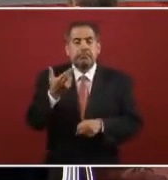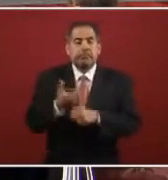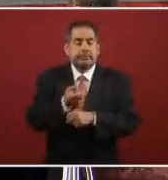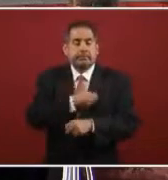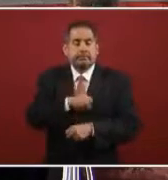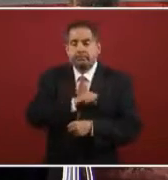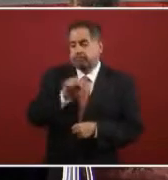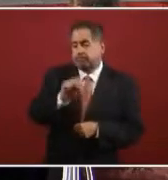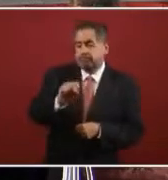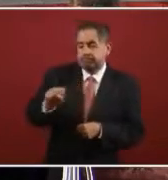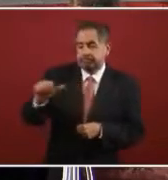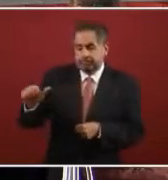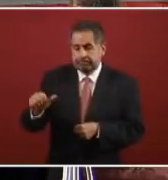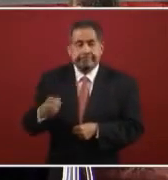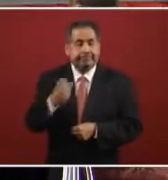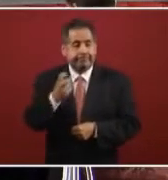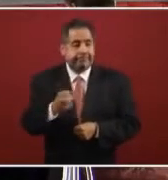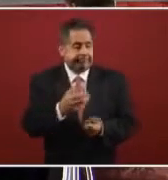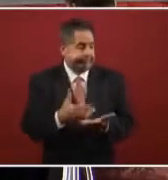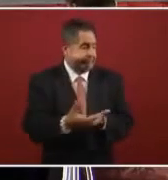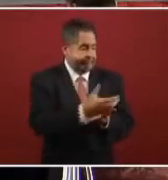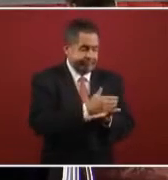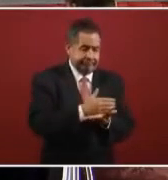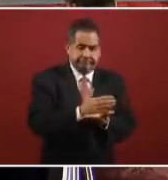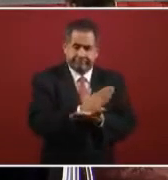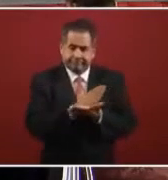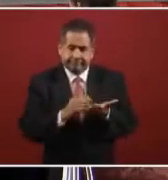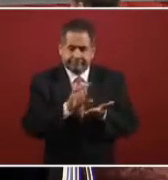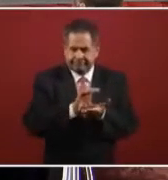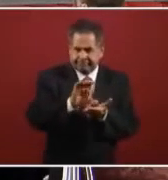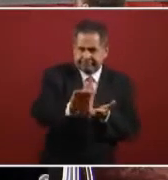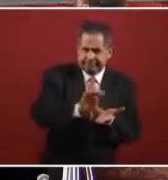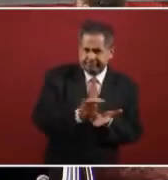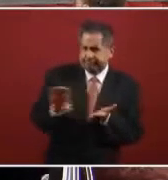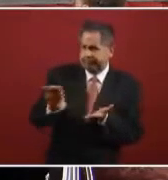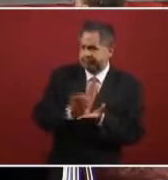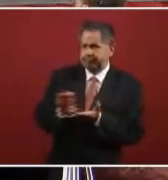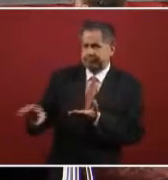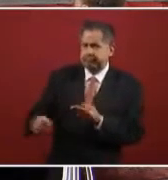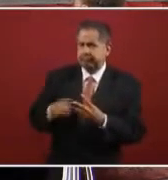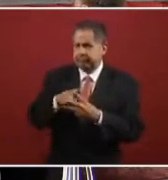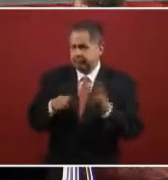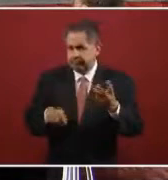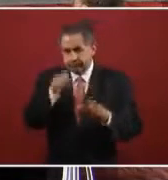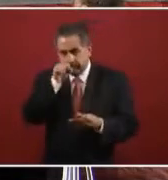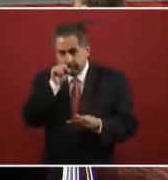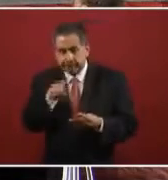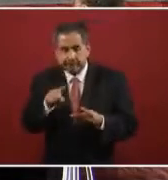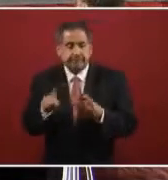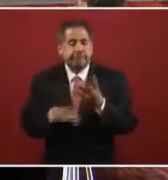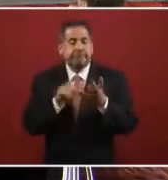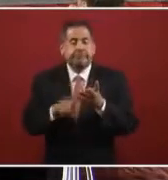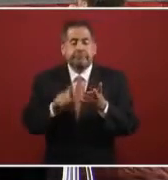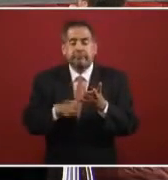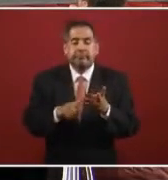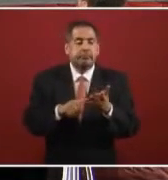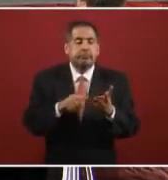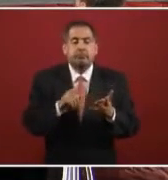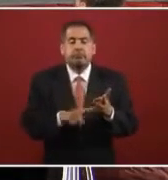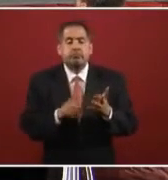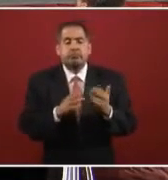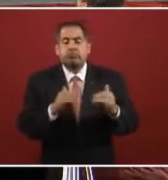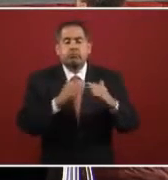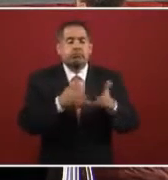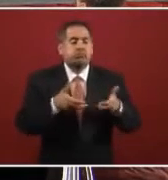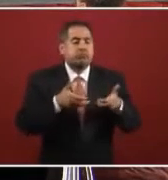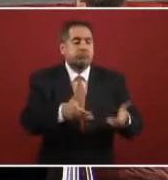Secretary of Health. Fue a donde se destinaron los recursos. That's where they sent Hubo the también un bien resources. inmueble que está ubicado And